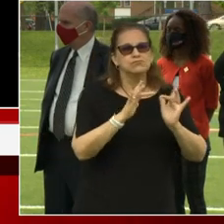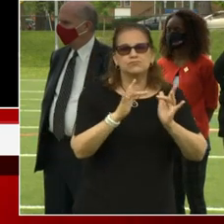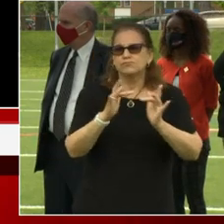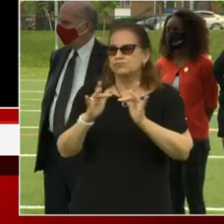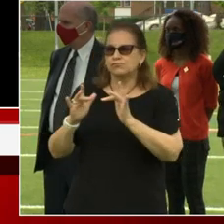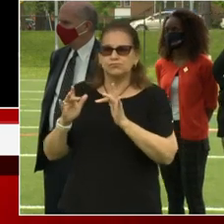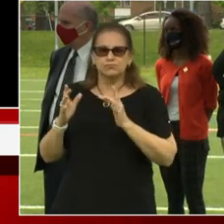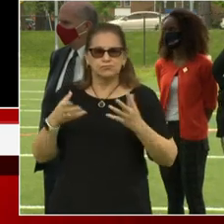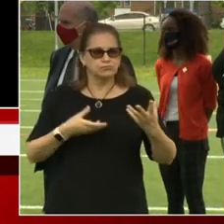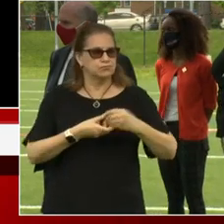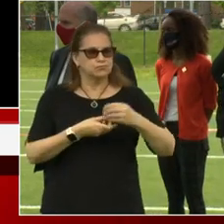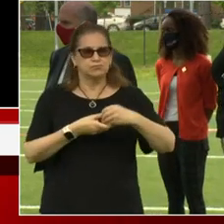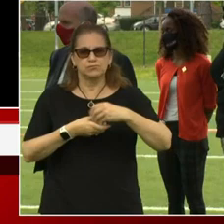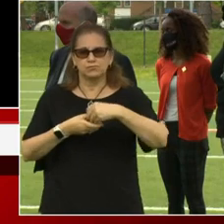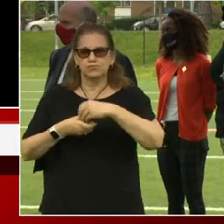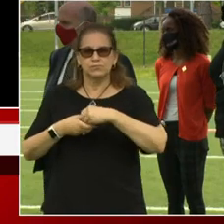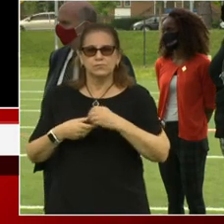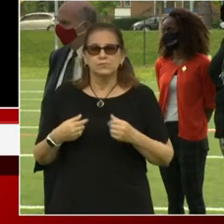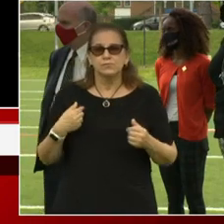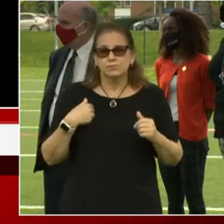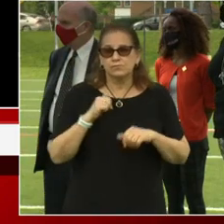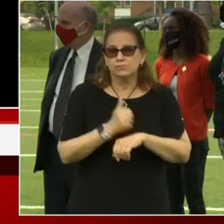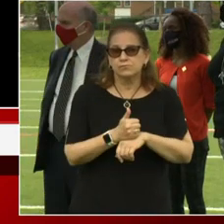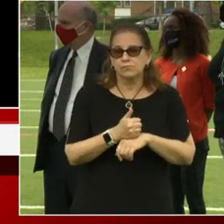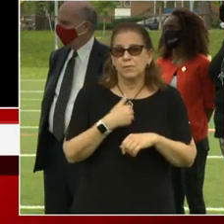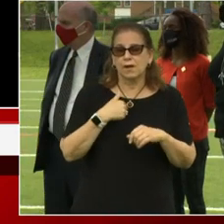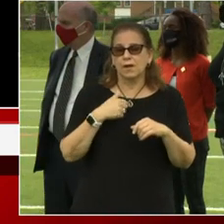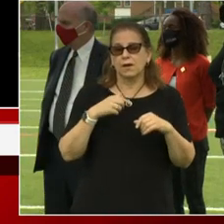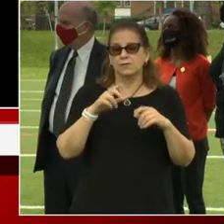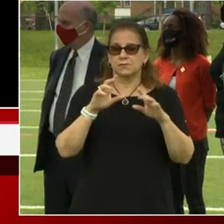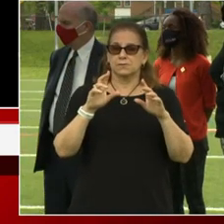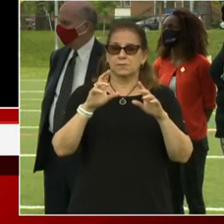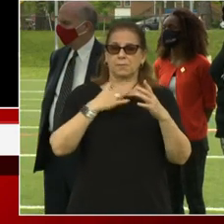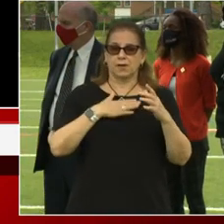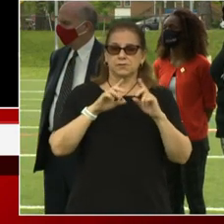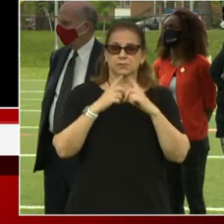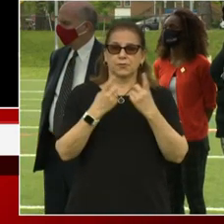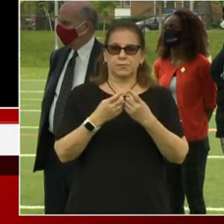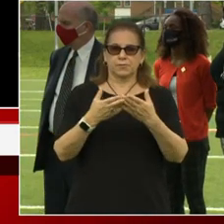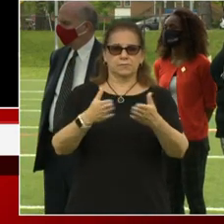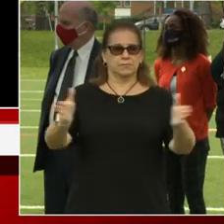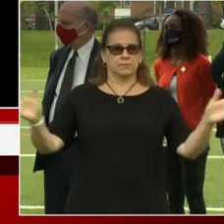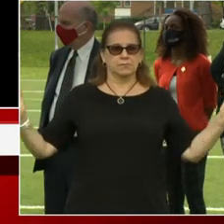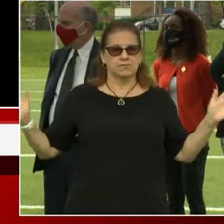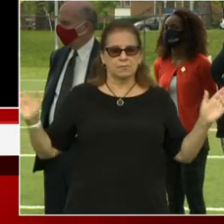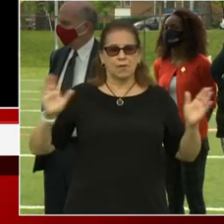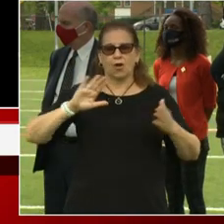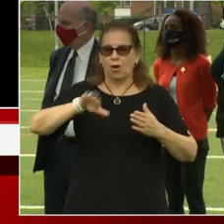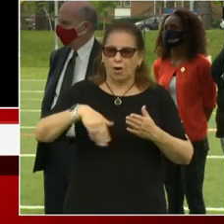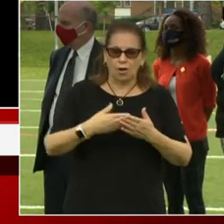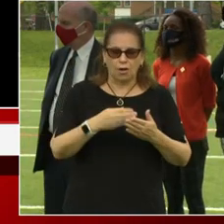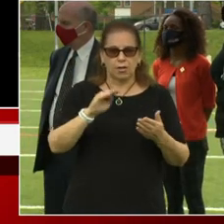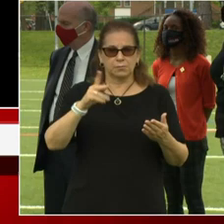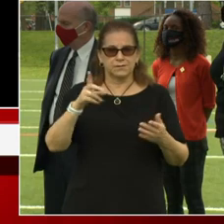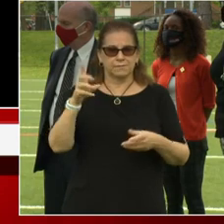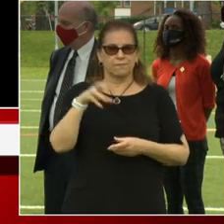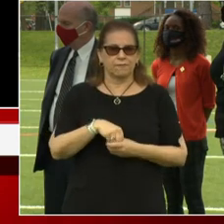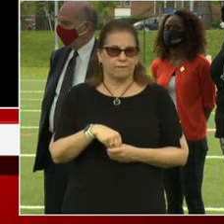year, I have instituted a department-wide initiative that ensures all MPD members will be engaged in monthly